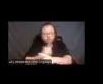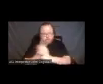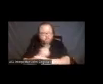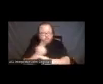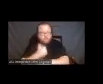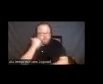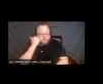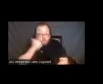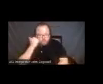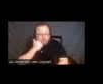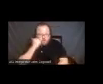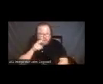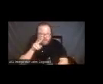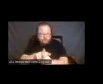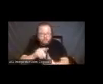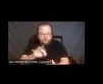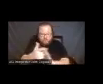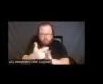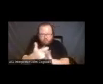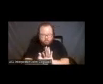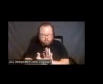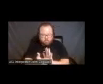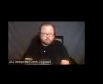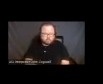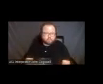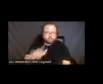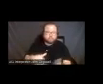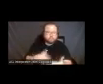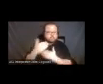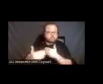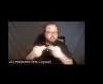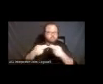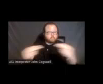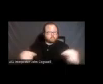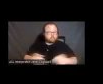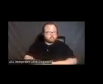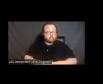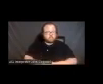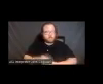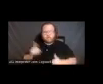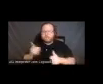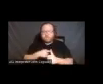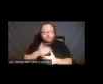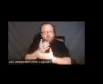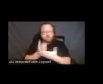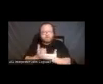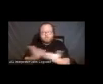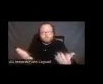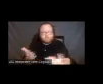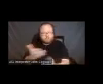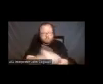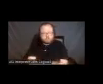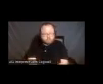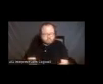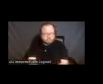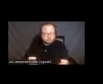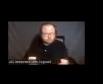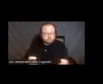law. Okay, go on to the next slide. The first component